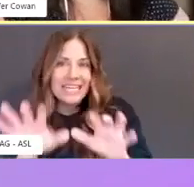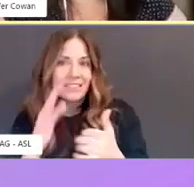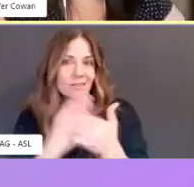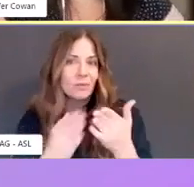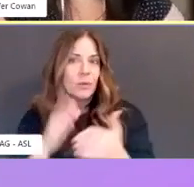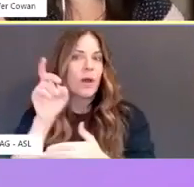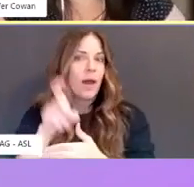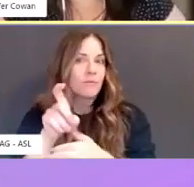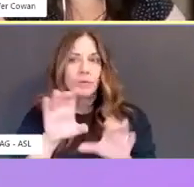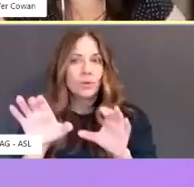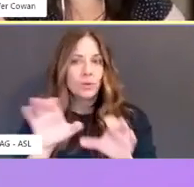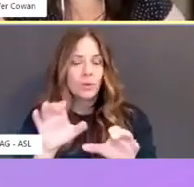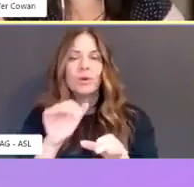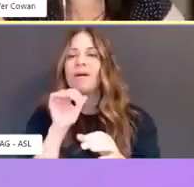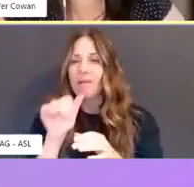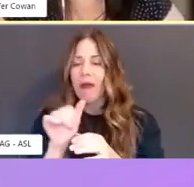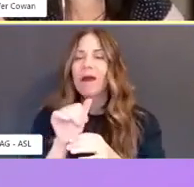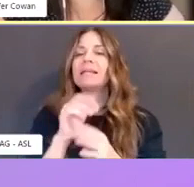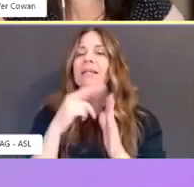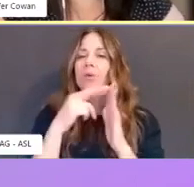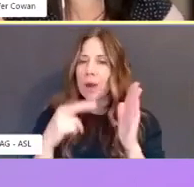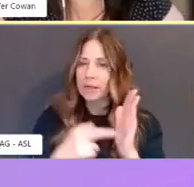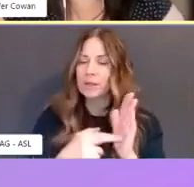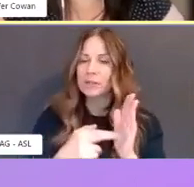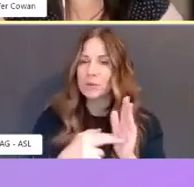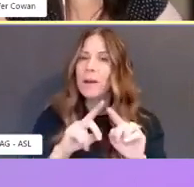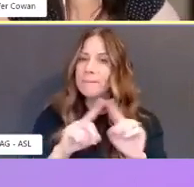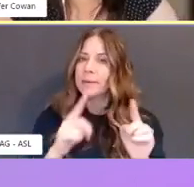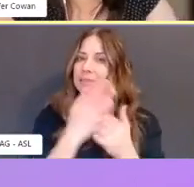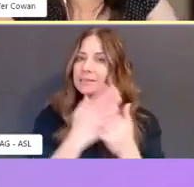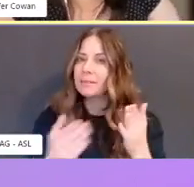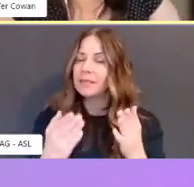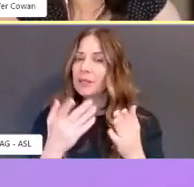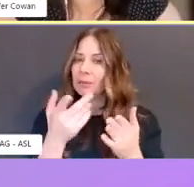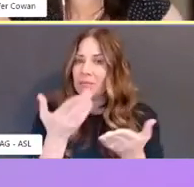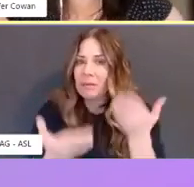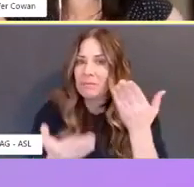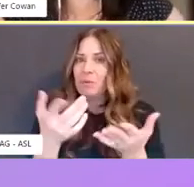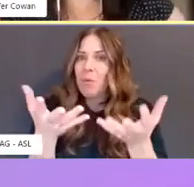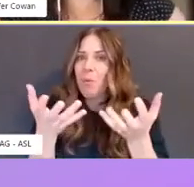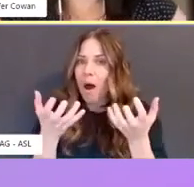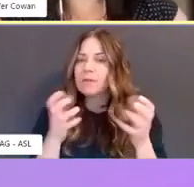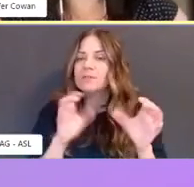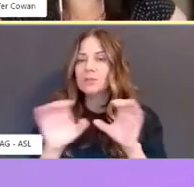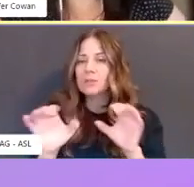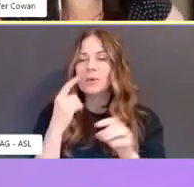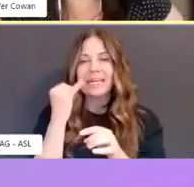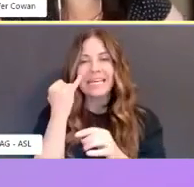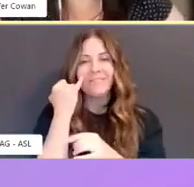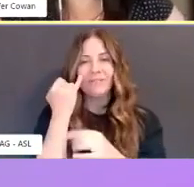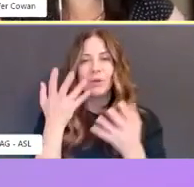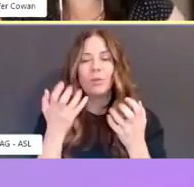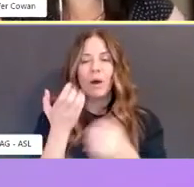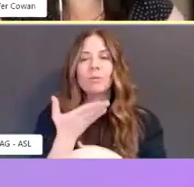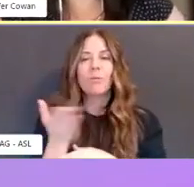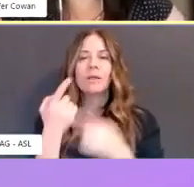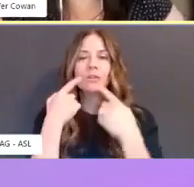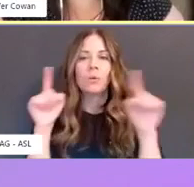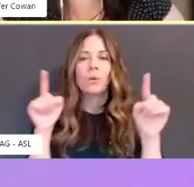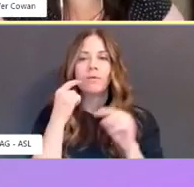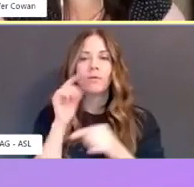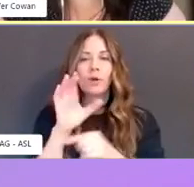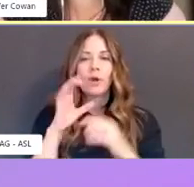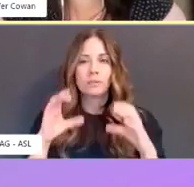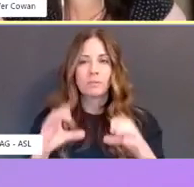do? Not in a regulatory sense, but it's certainly something you would want to do if you want the product to work for your